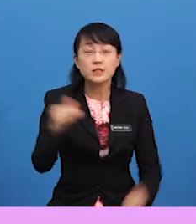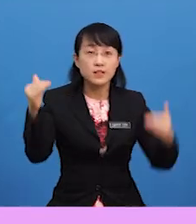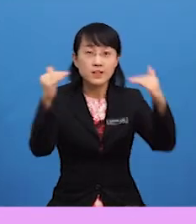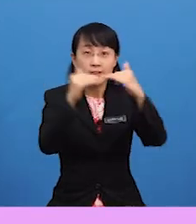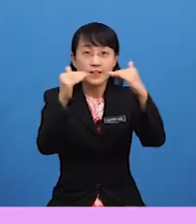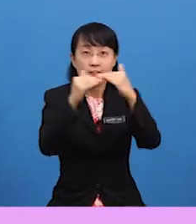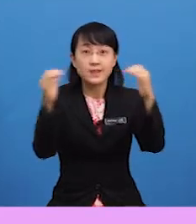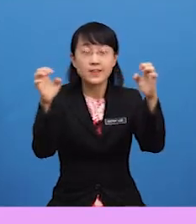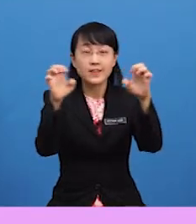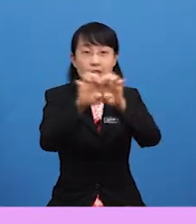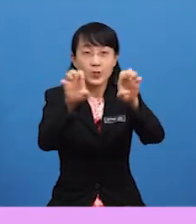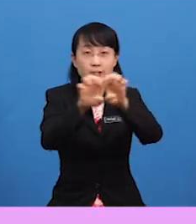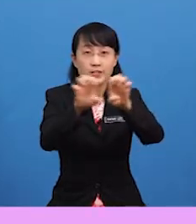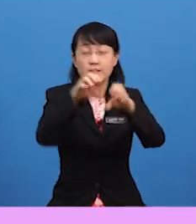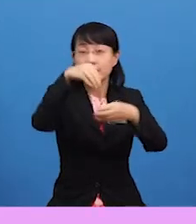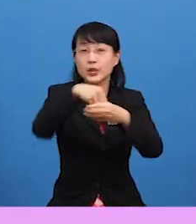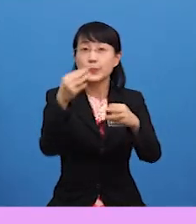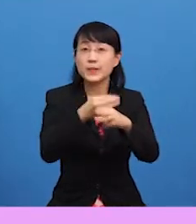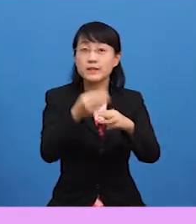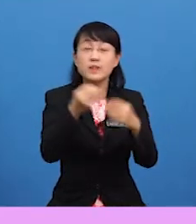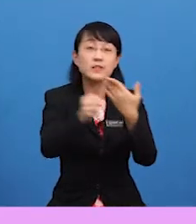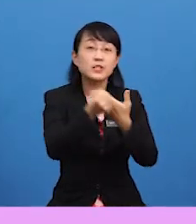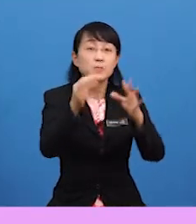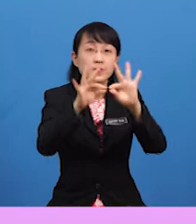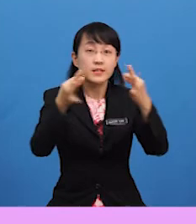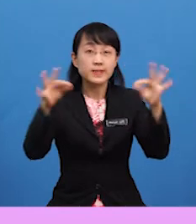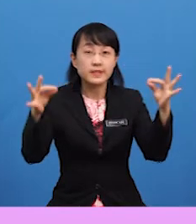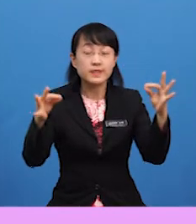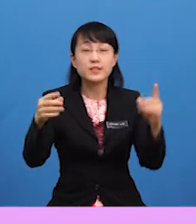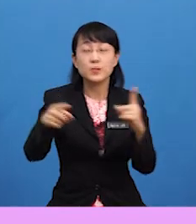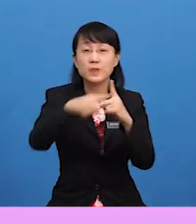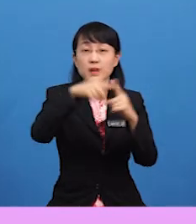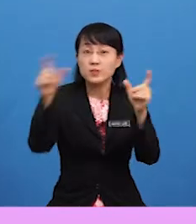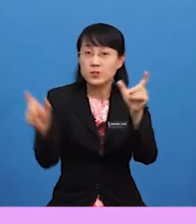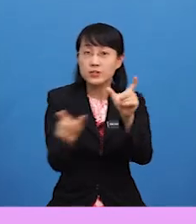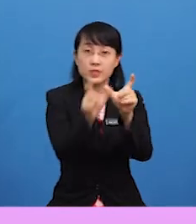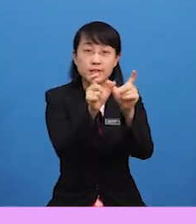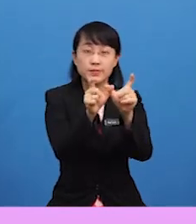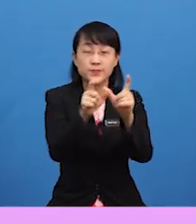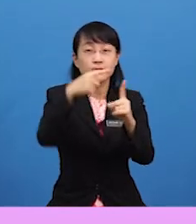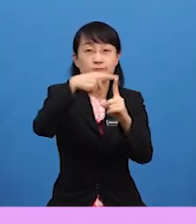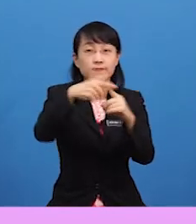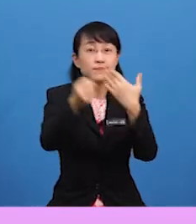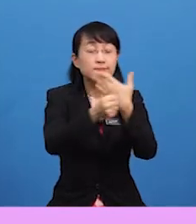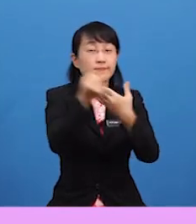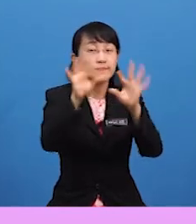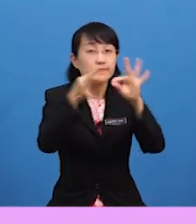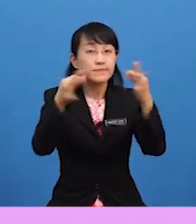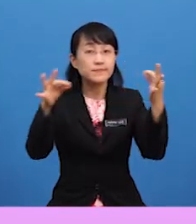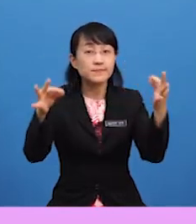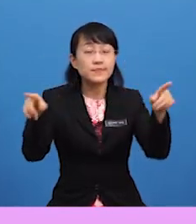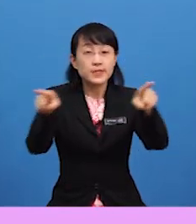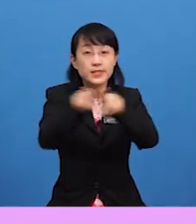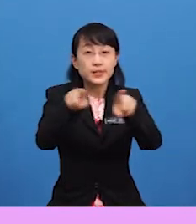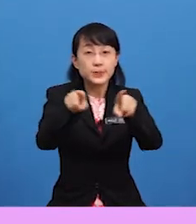in math. Simple sentence plus conjunction plus simple sentence equals